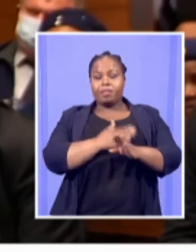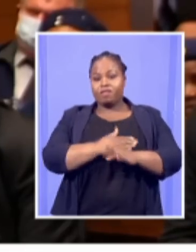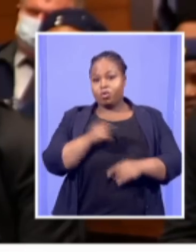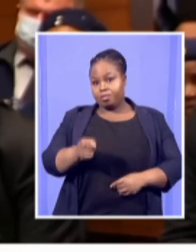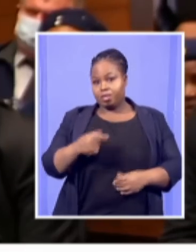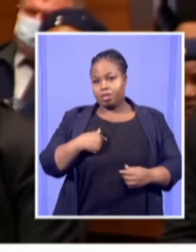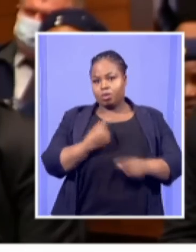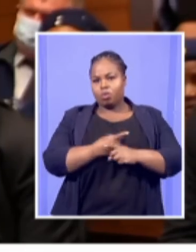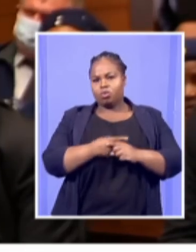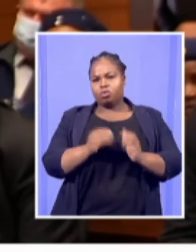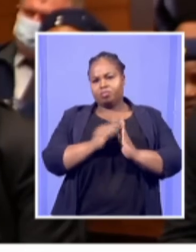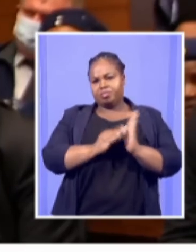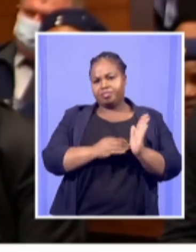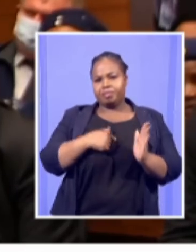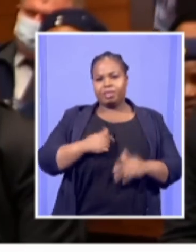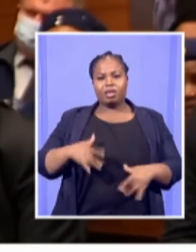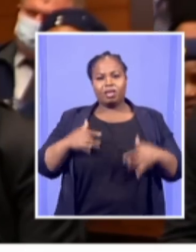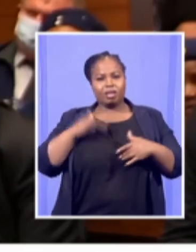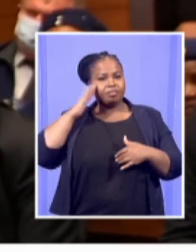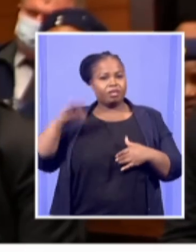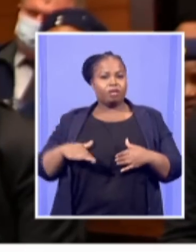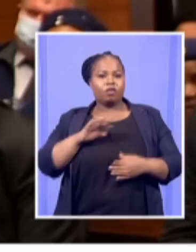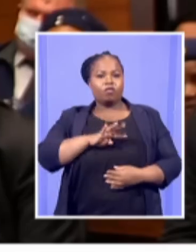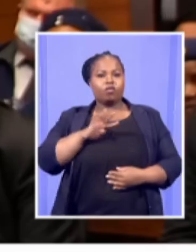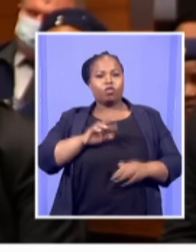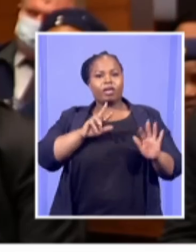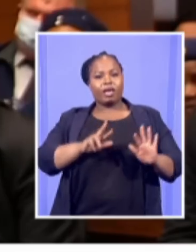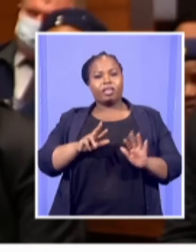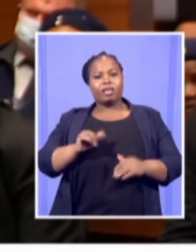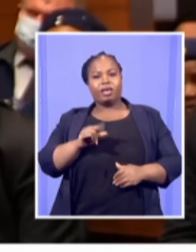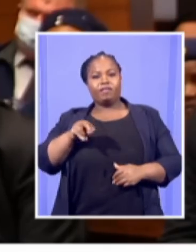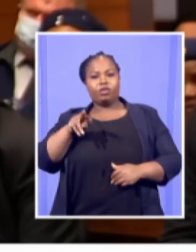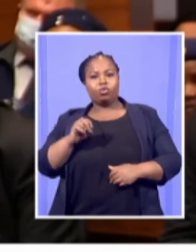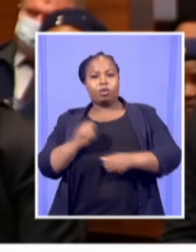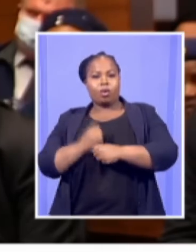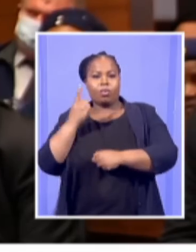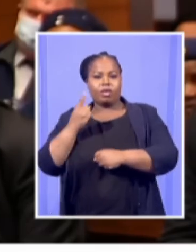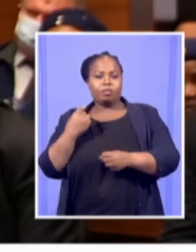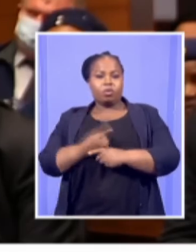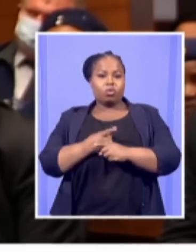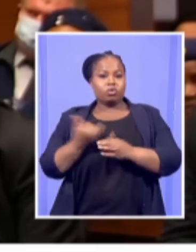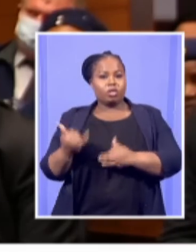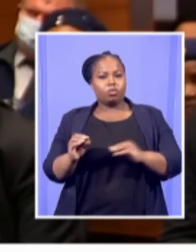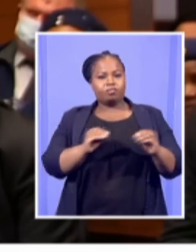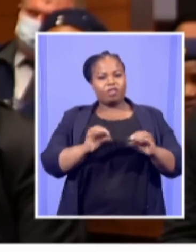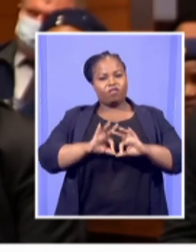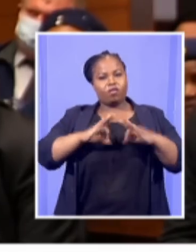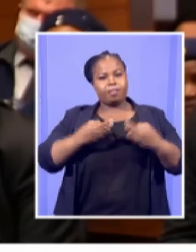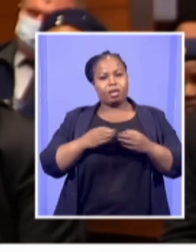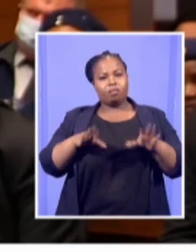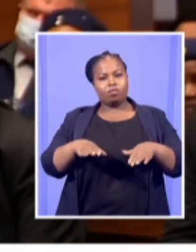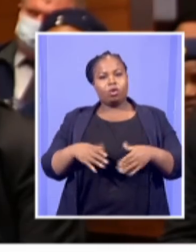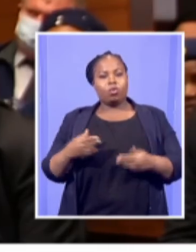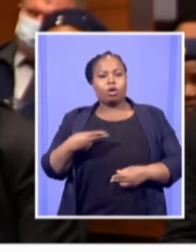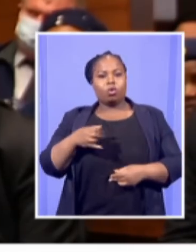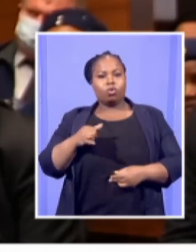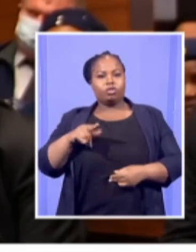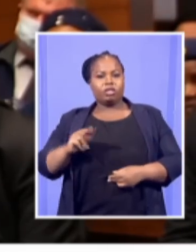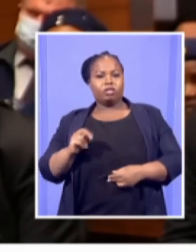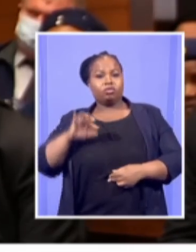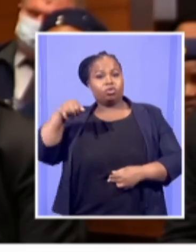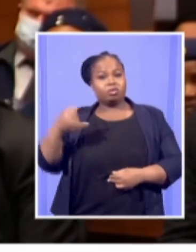as stated above, I resided at 44 8th Avenue, Houghton. We have accordingly resided as a family in Houghton, Johannesburg